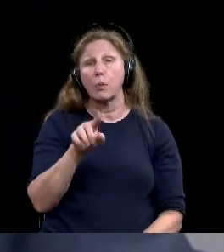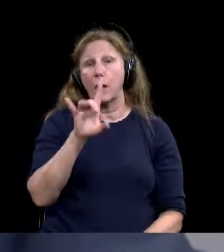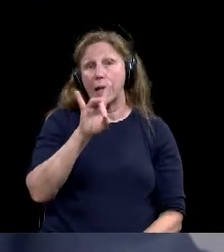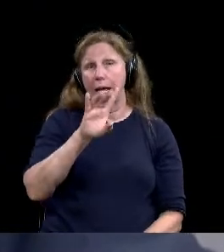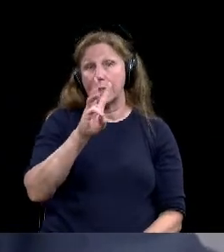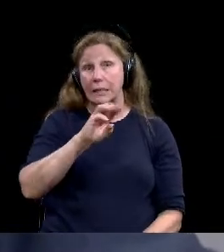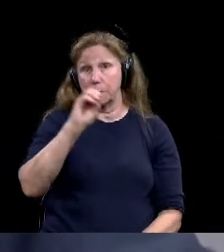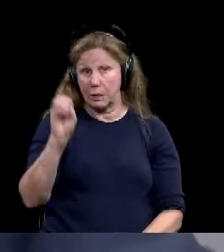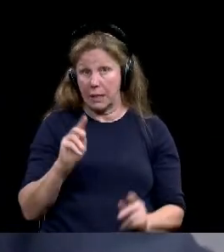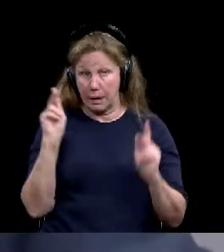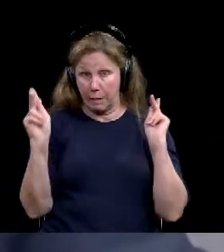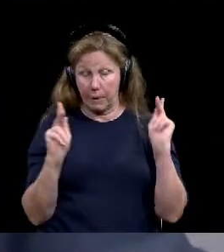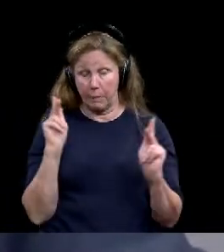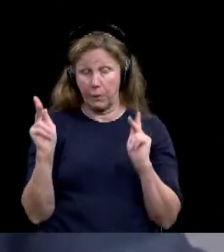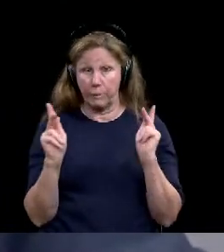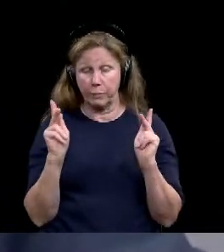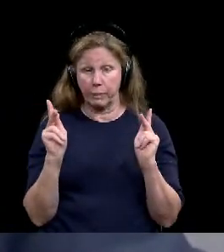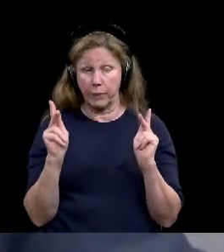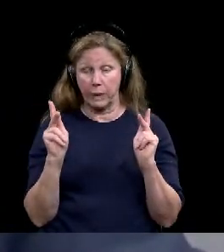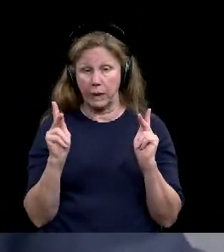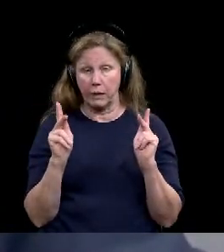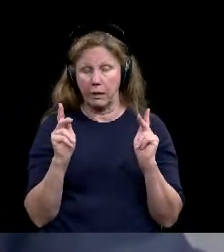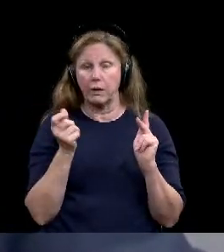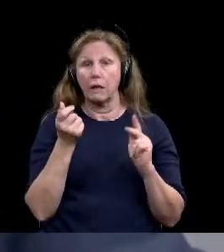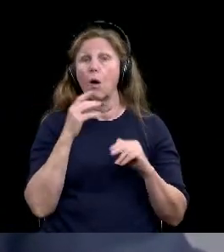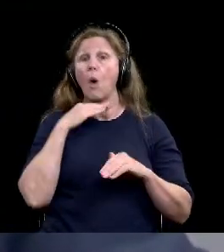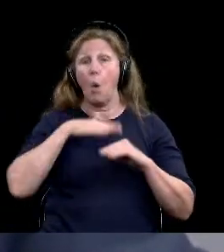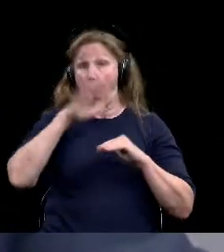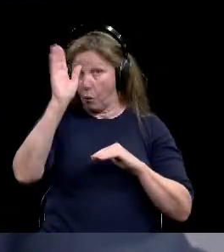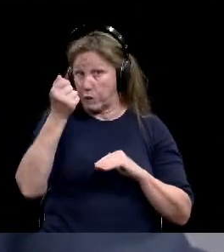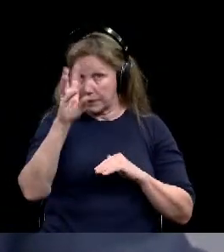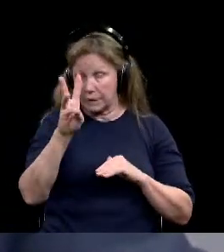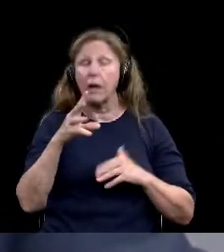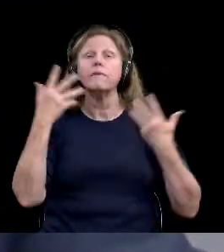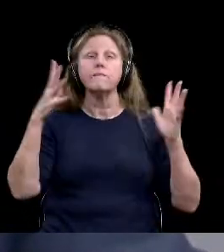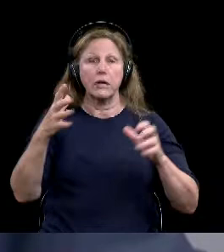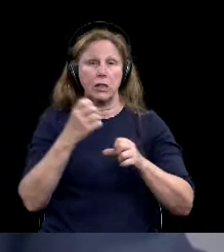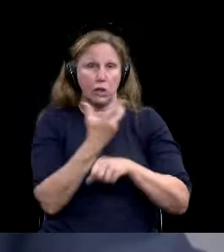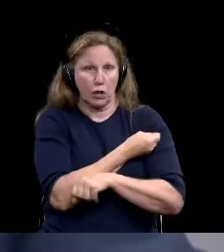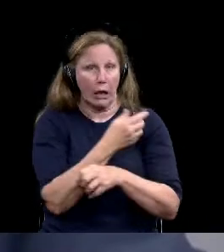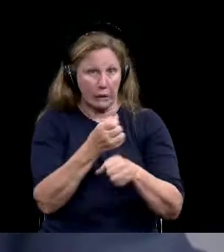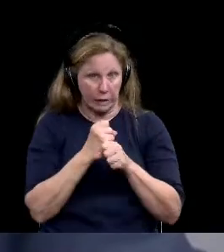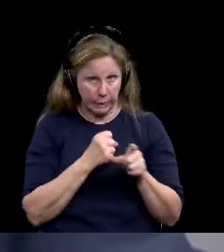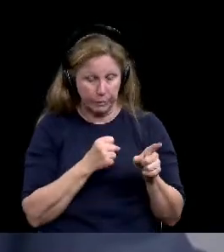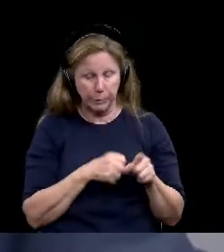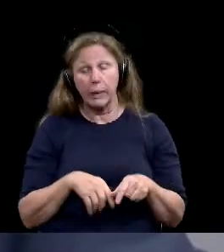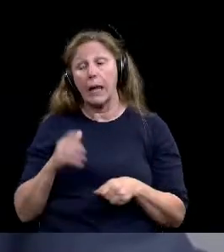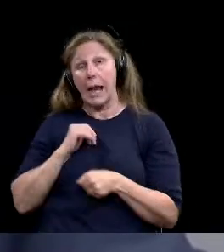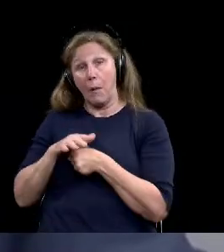County, 36.56 have received at least one dose and